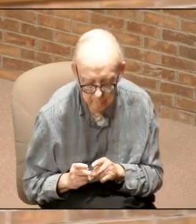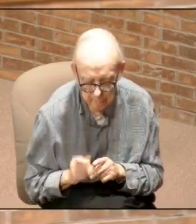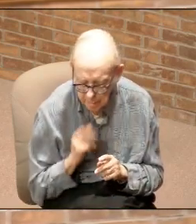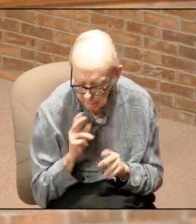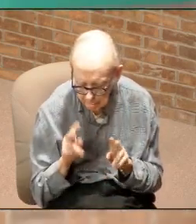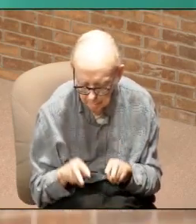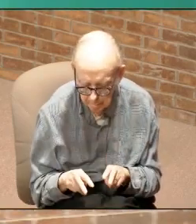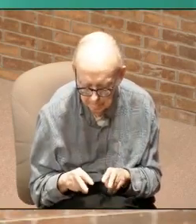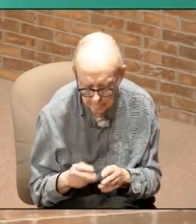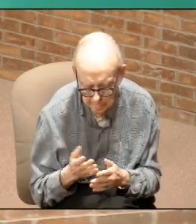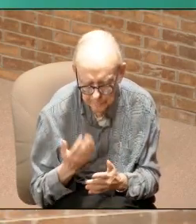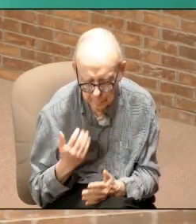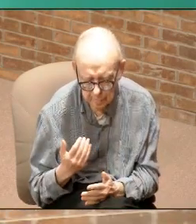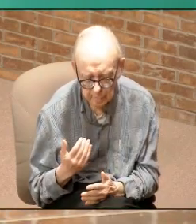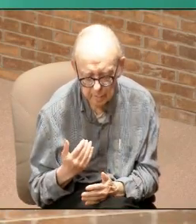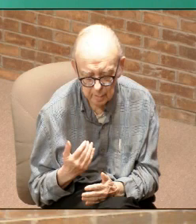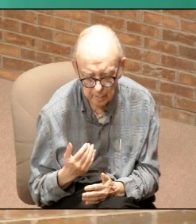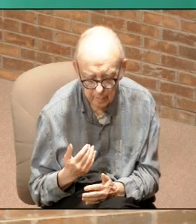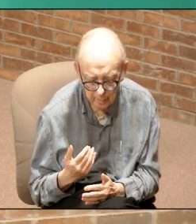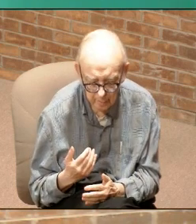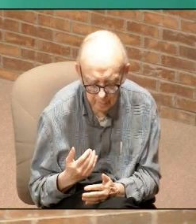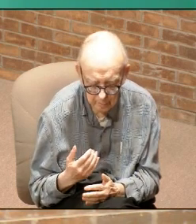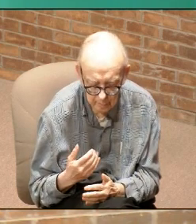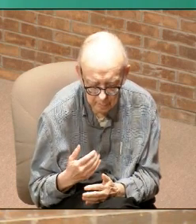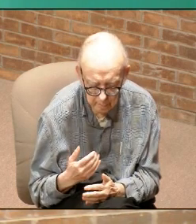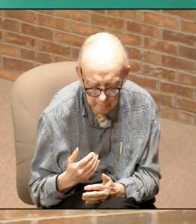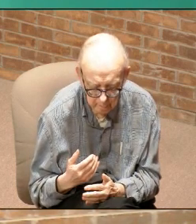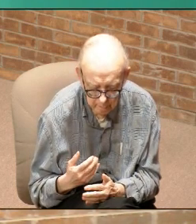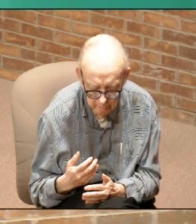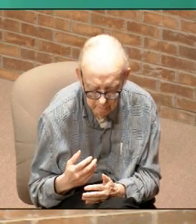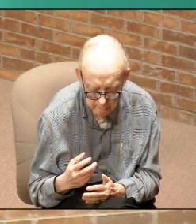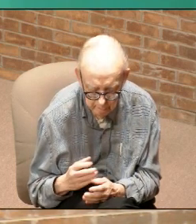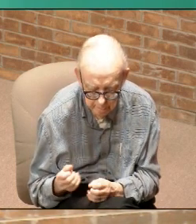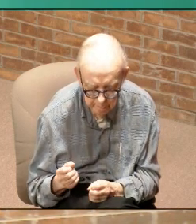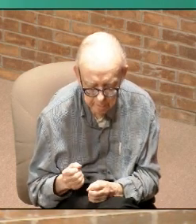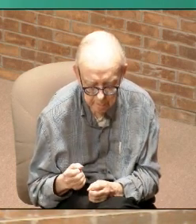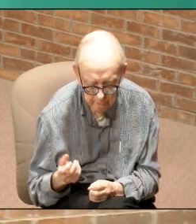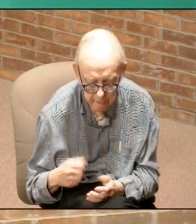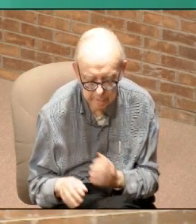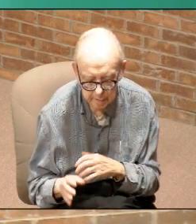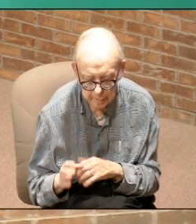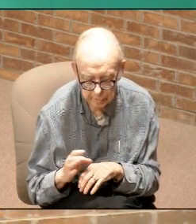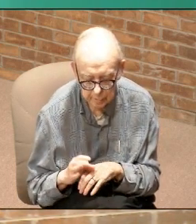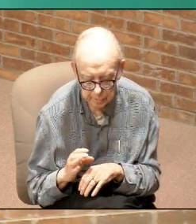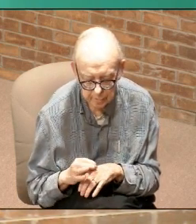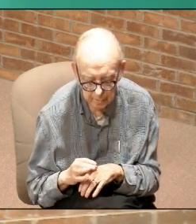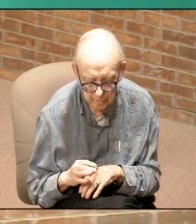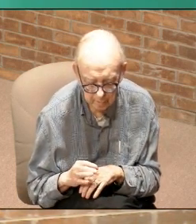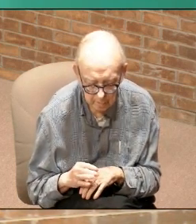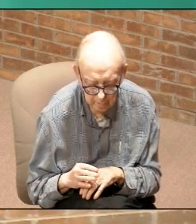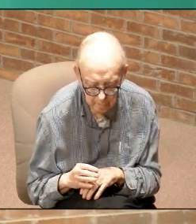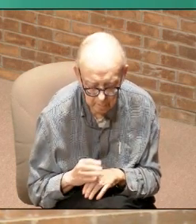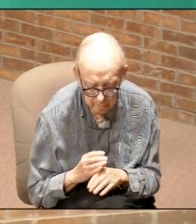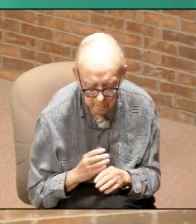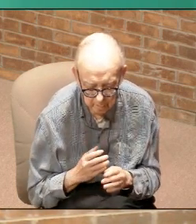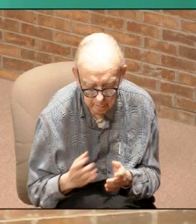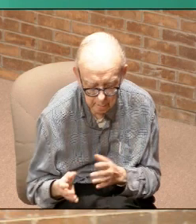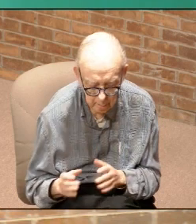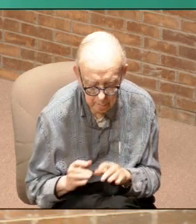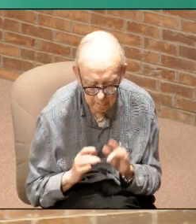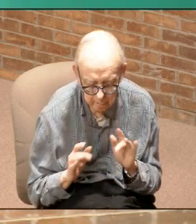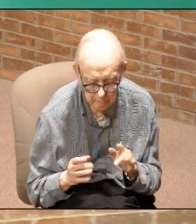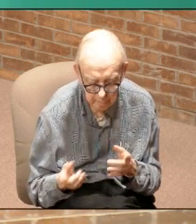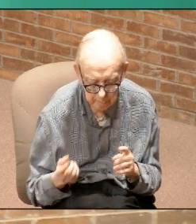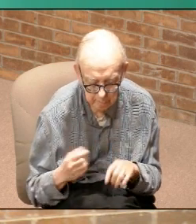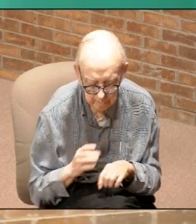in it before you know i took over and i took over and i came in and i dropped my computer and